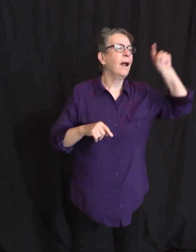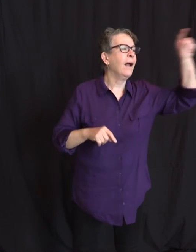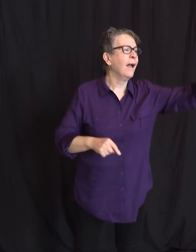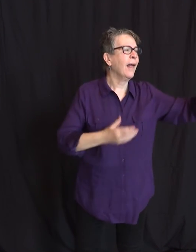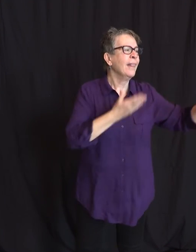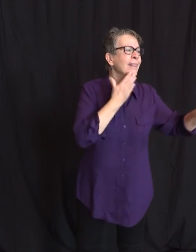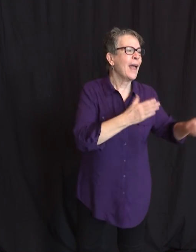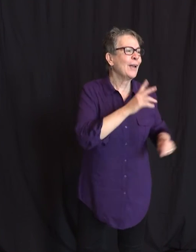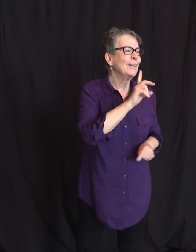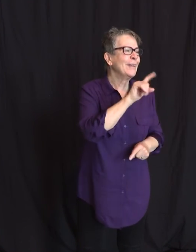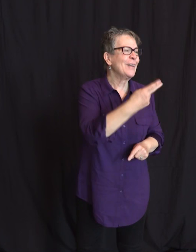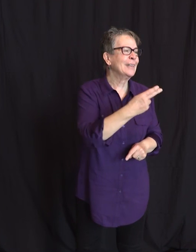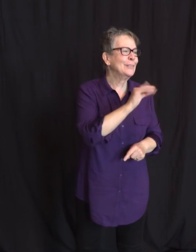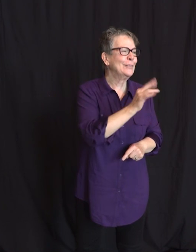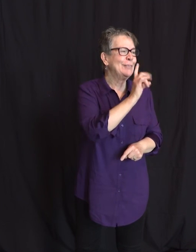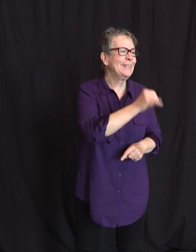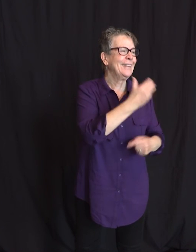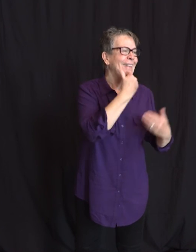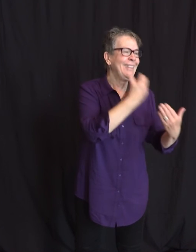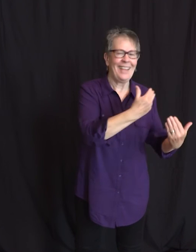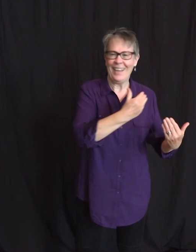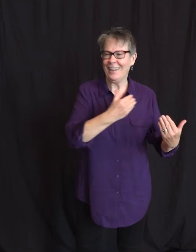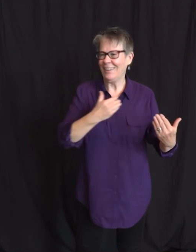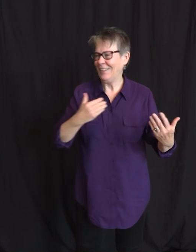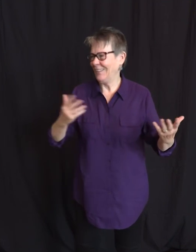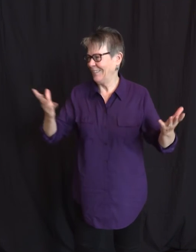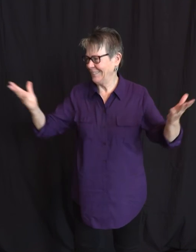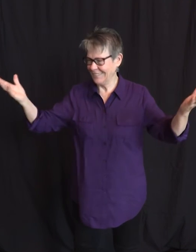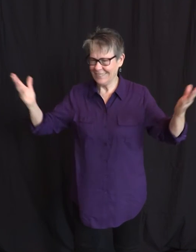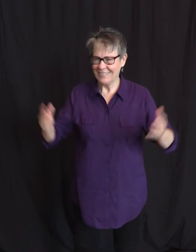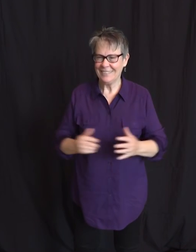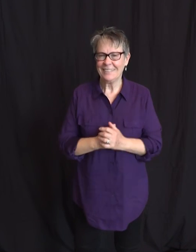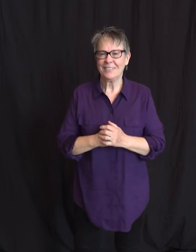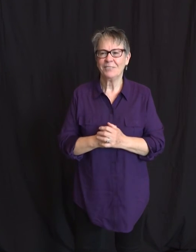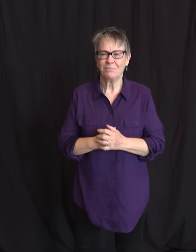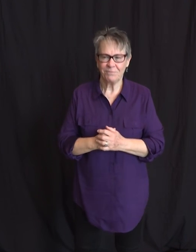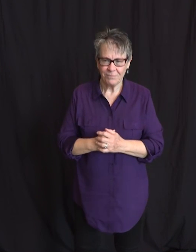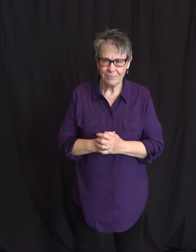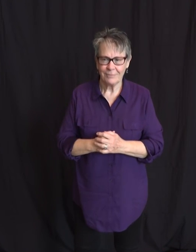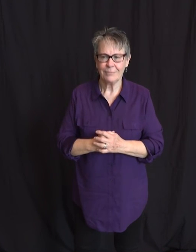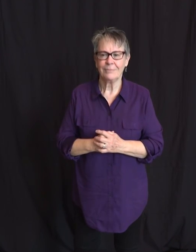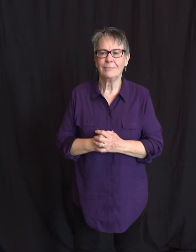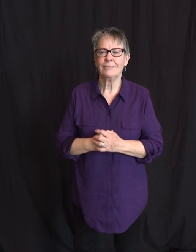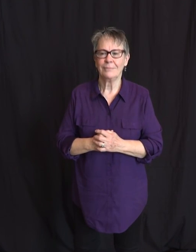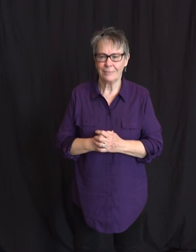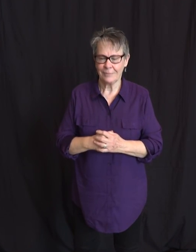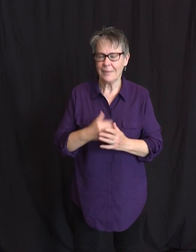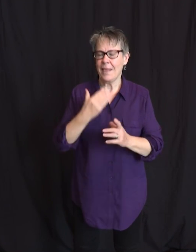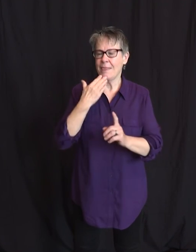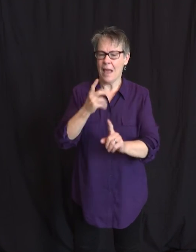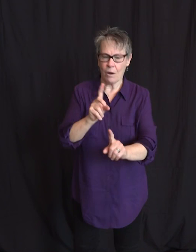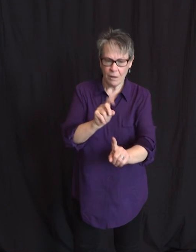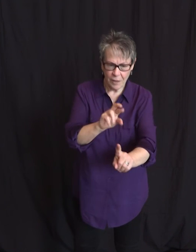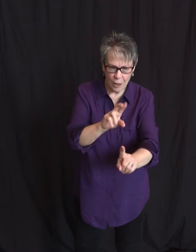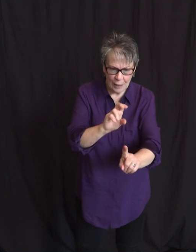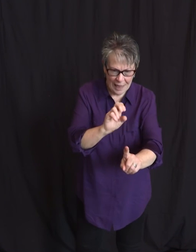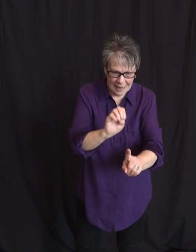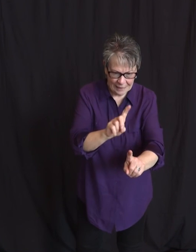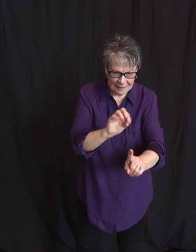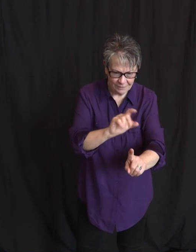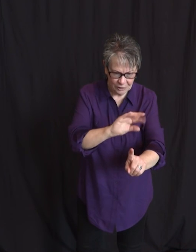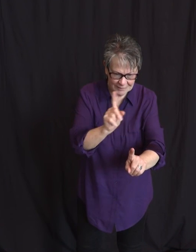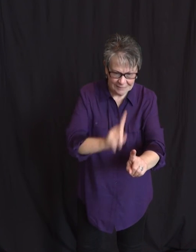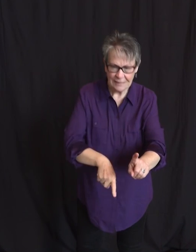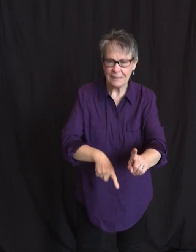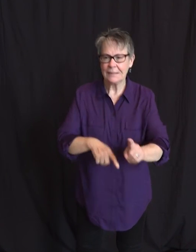coming into this room or leaving it, the Commissioner of the Department of Health, Judy Persicelli, and I want to thank Dr. Ed Lifshitz for being with us as well. Superintendent